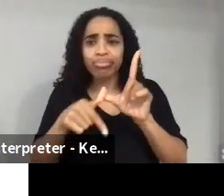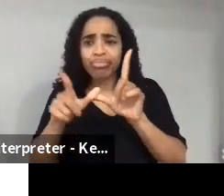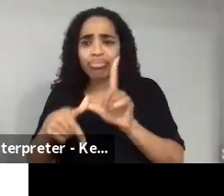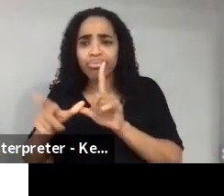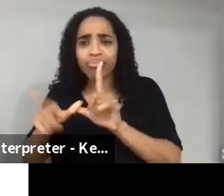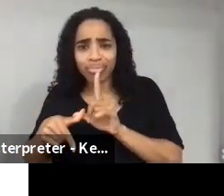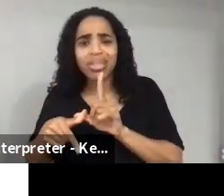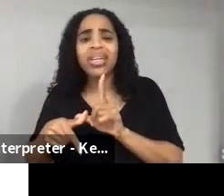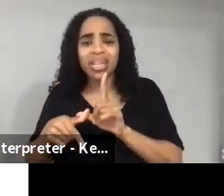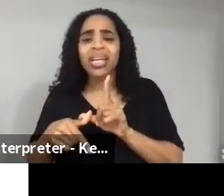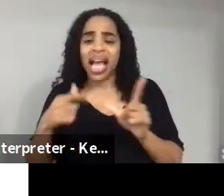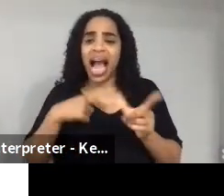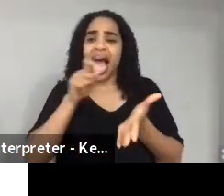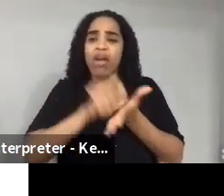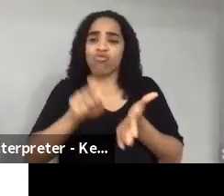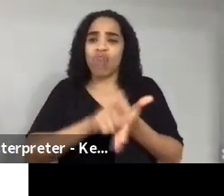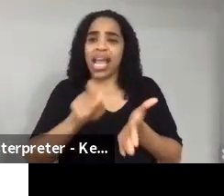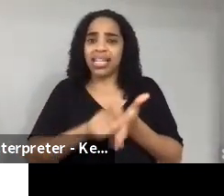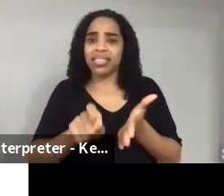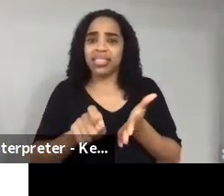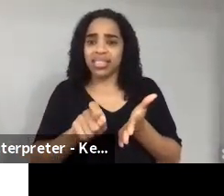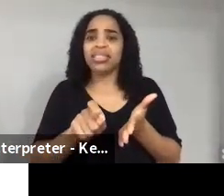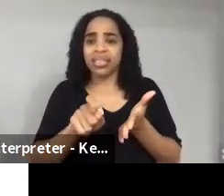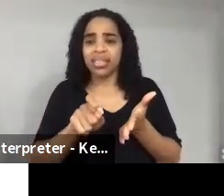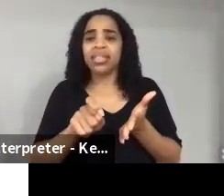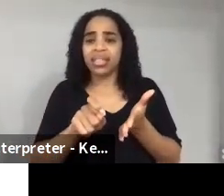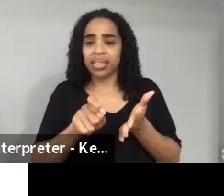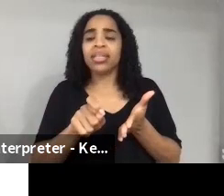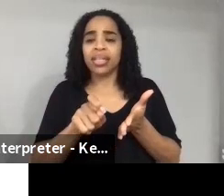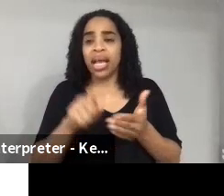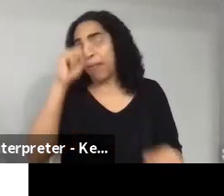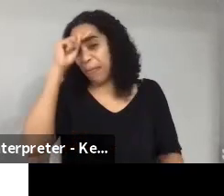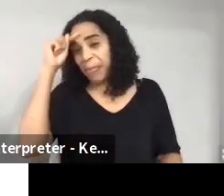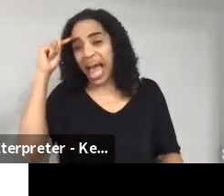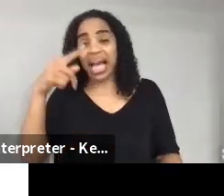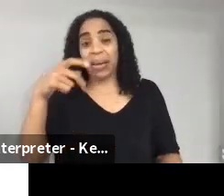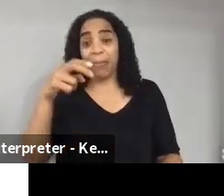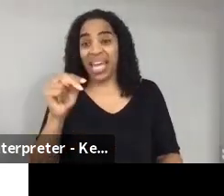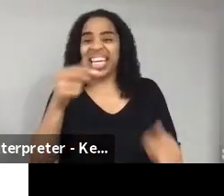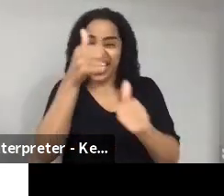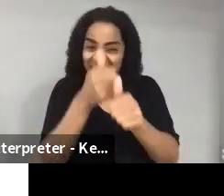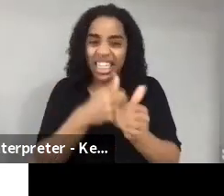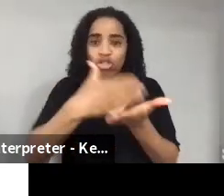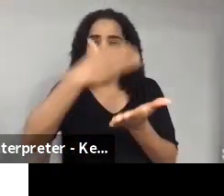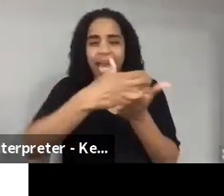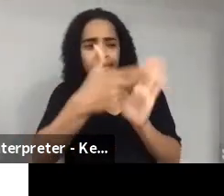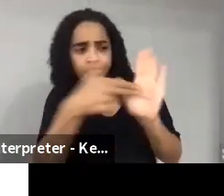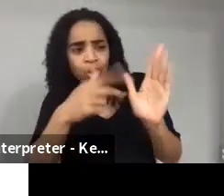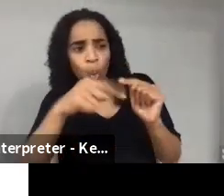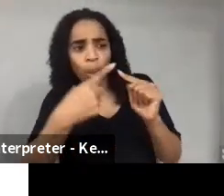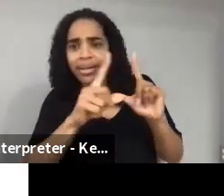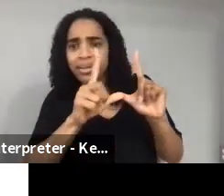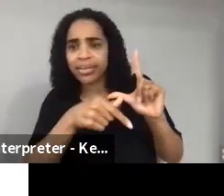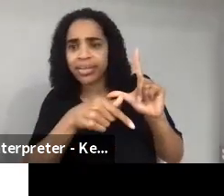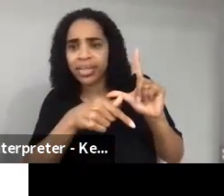magic marker and write the expiration dates on each can of canned goods or box so that you don't have